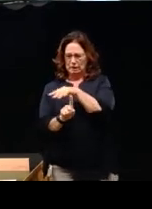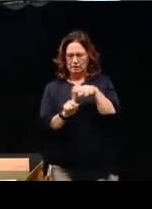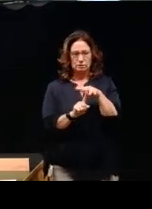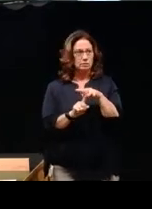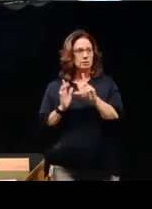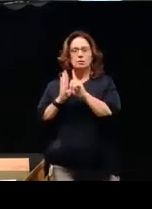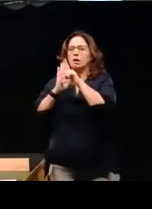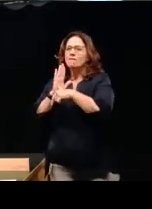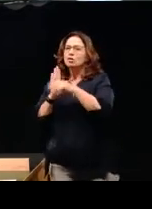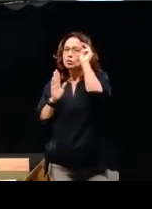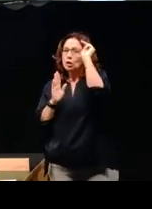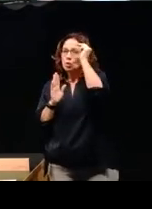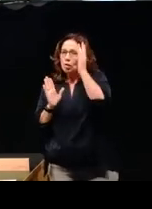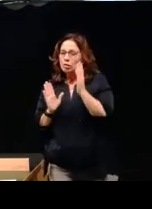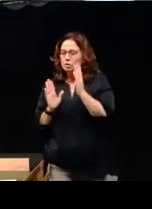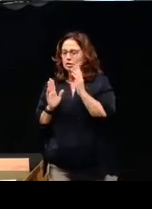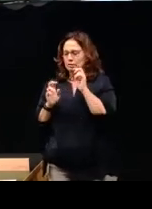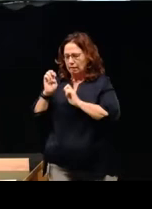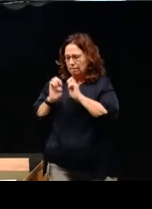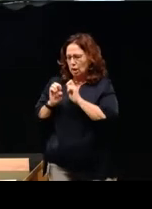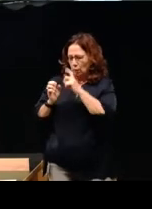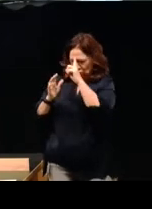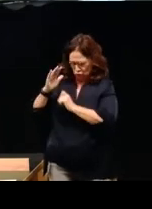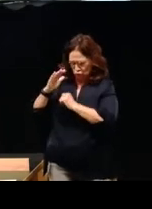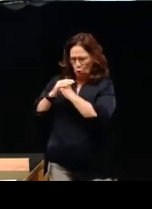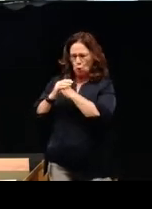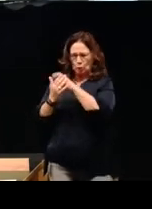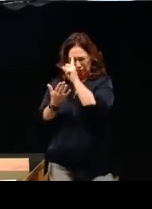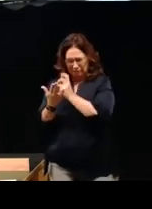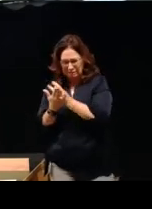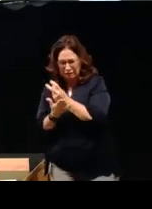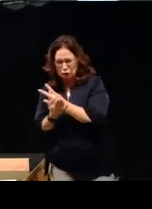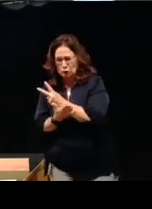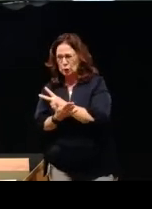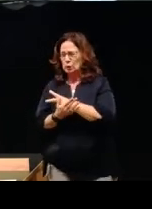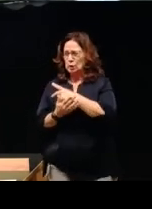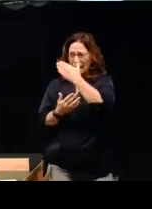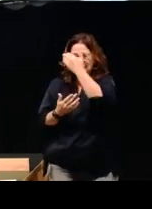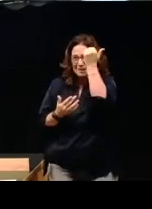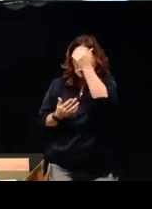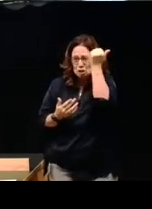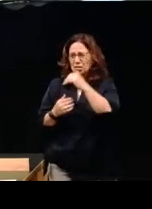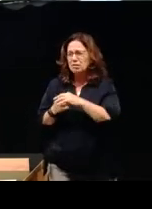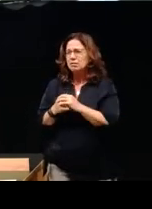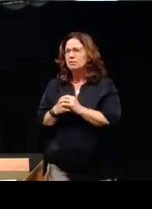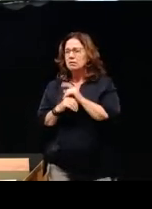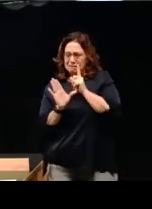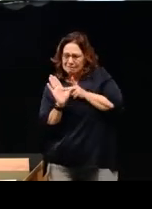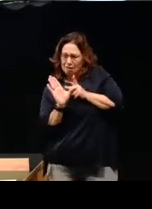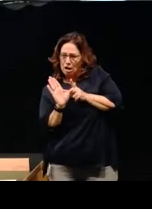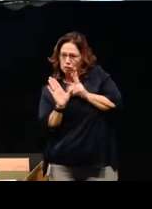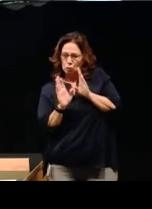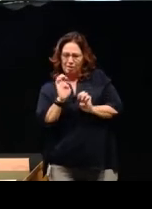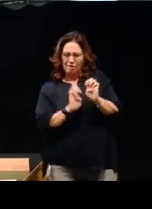neurologists who were evaluating and ruling out acute stroke and epileptic seizures and demyelinating lesions. And psychiatry was evaluating for